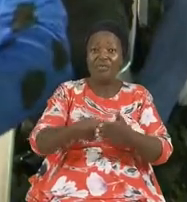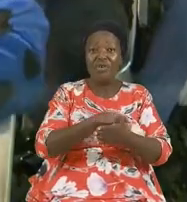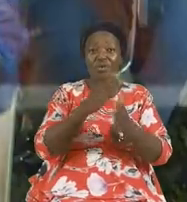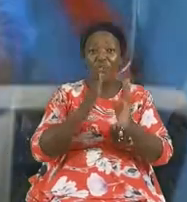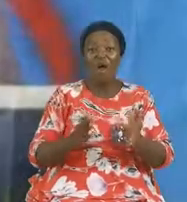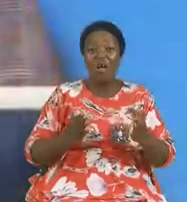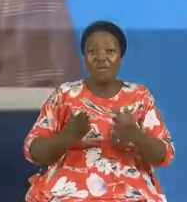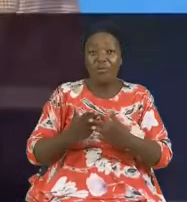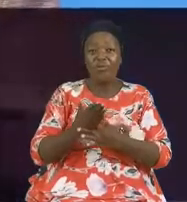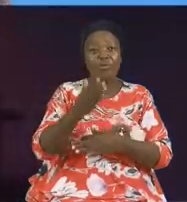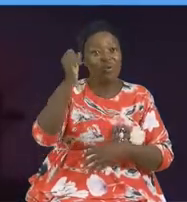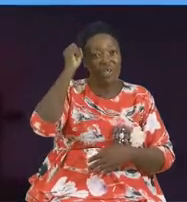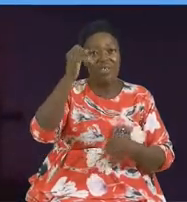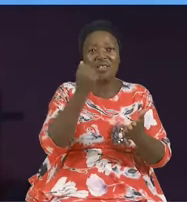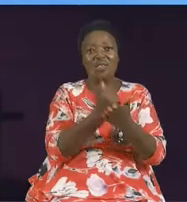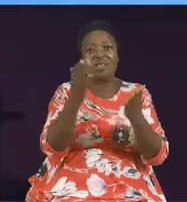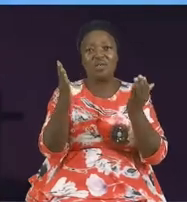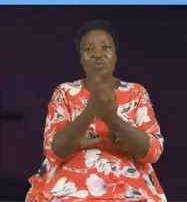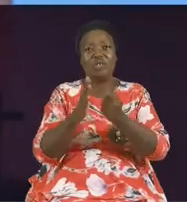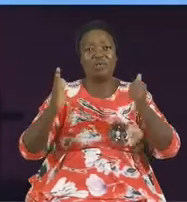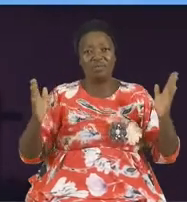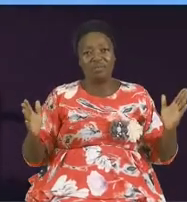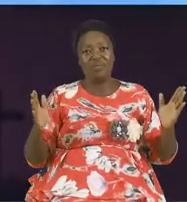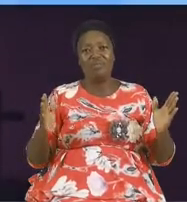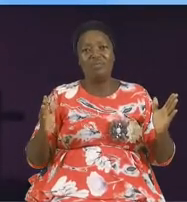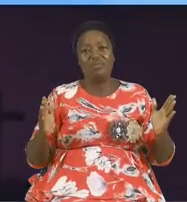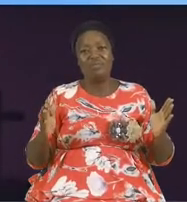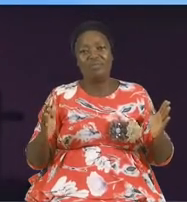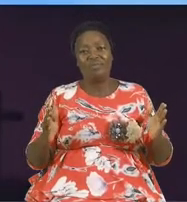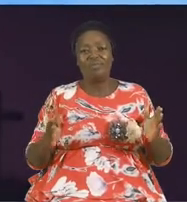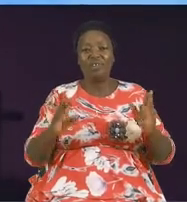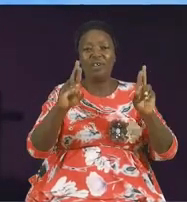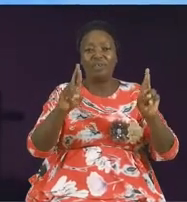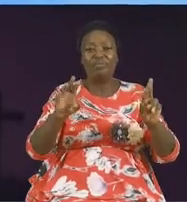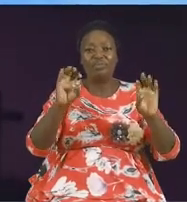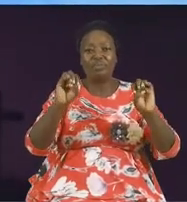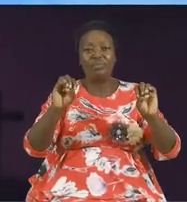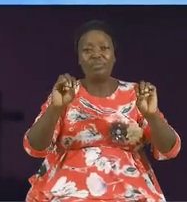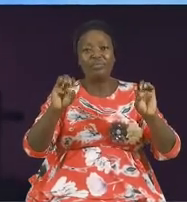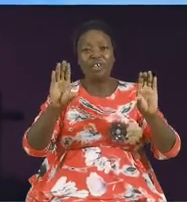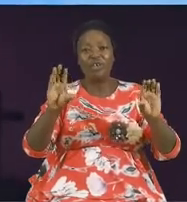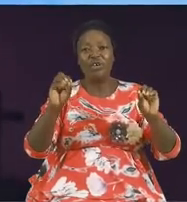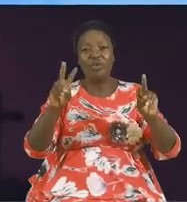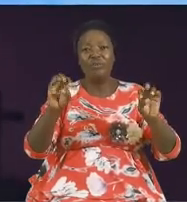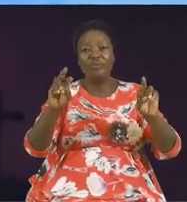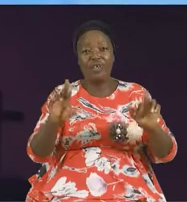recovery. Recovery and renewal through his crucifixion.